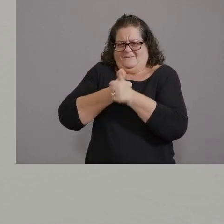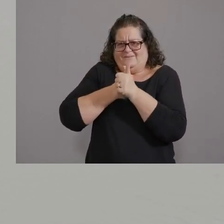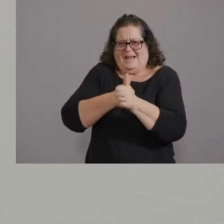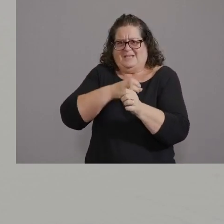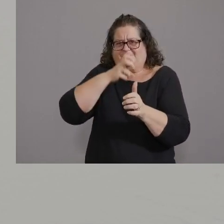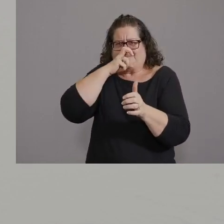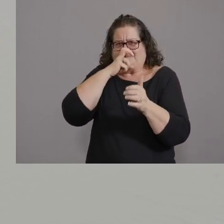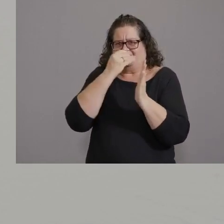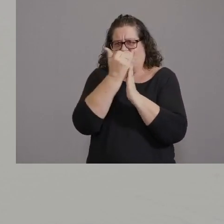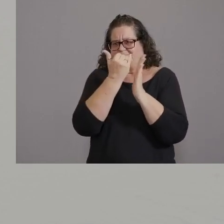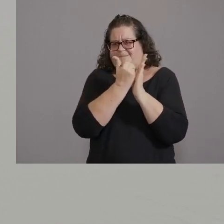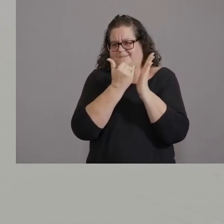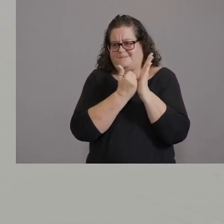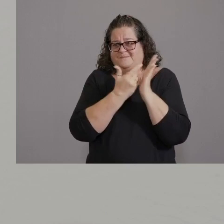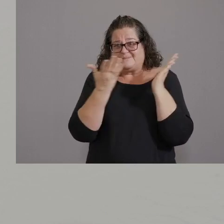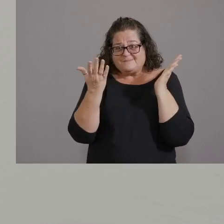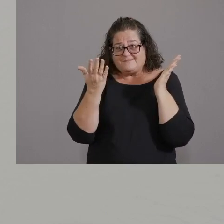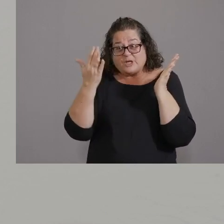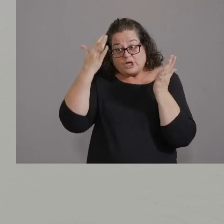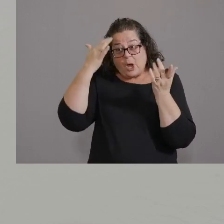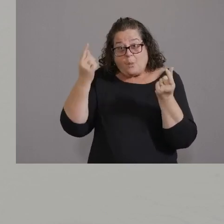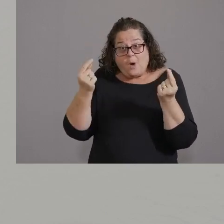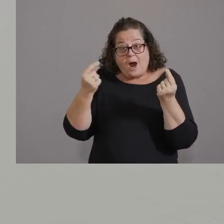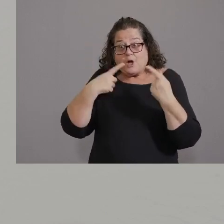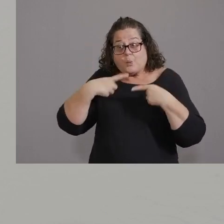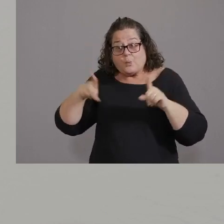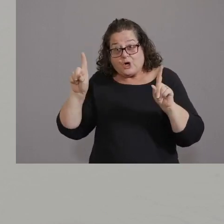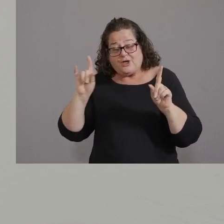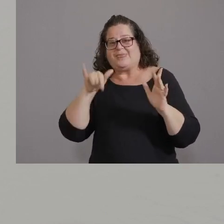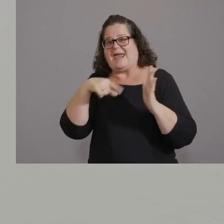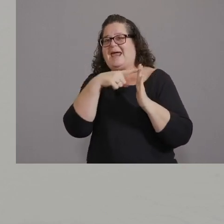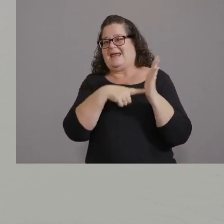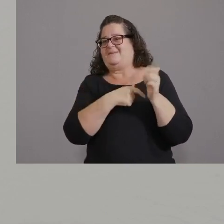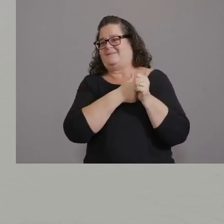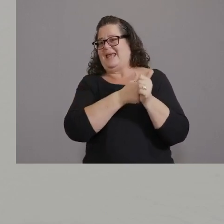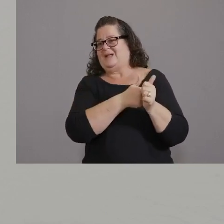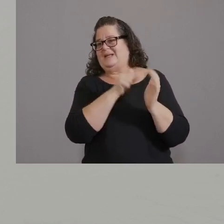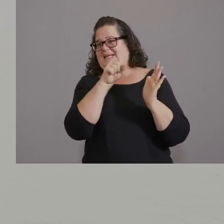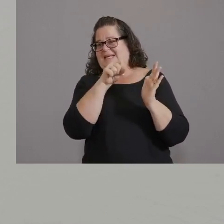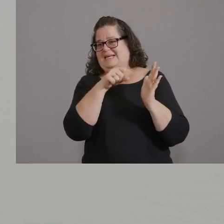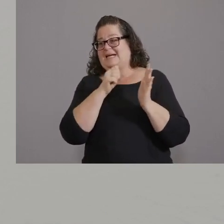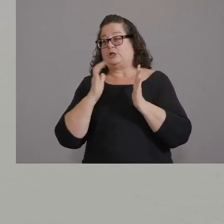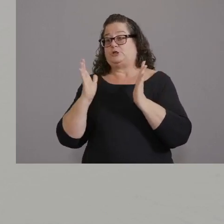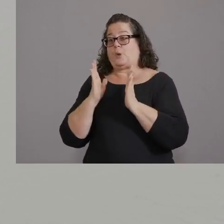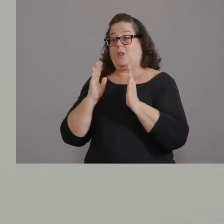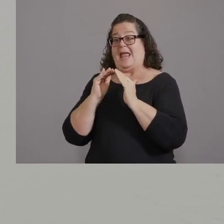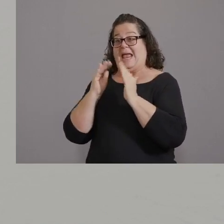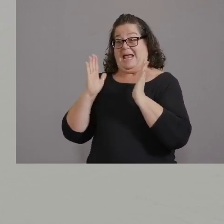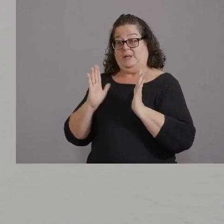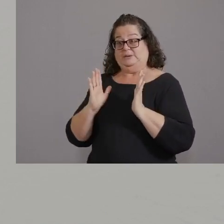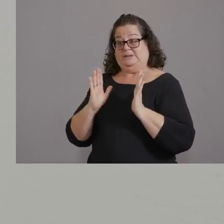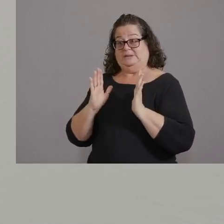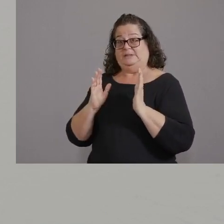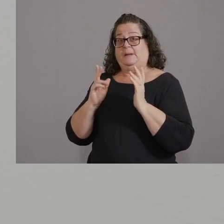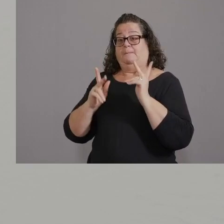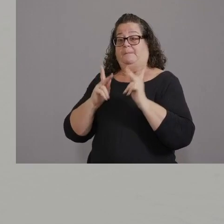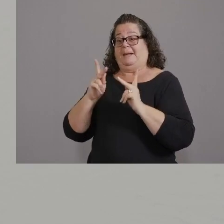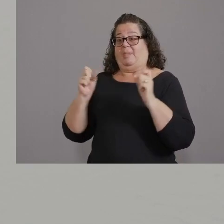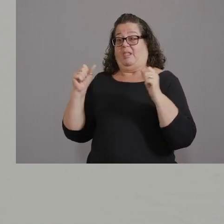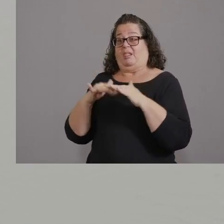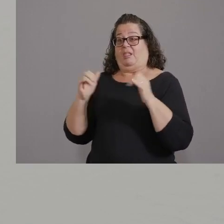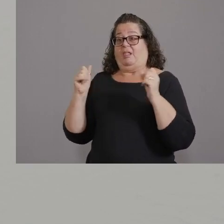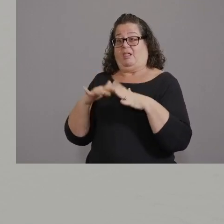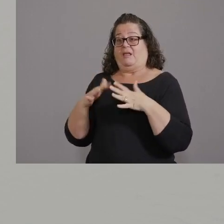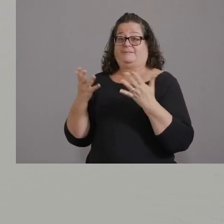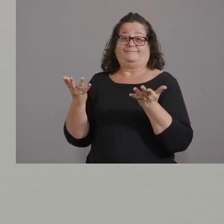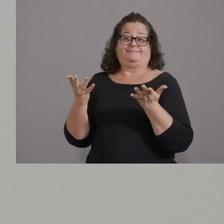really getting the message out about those small household gatherings. If you look at the data on like a day-by-day basis,